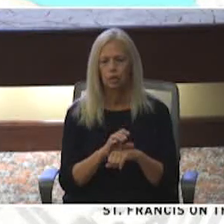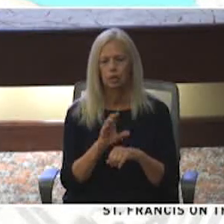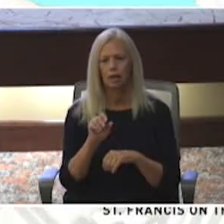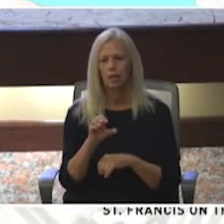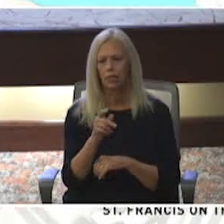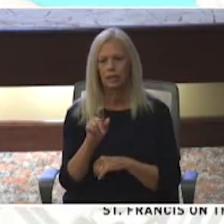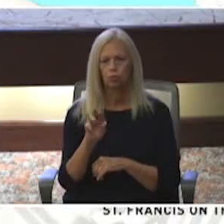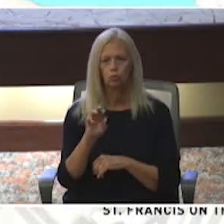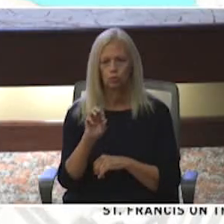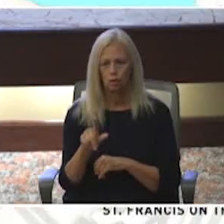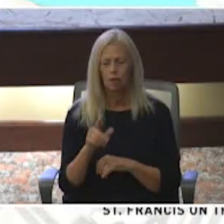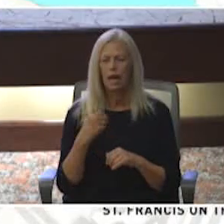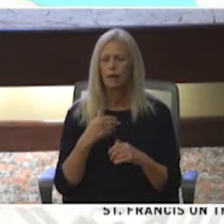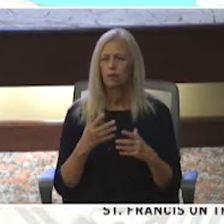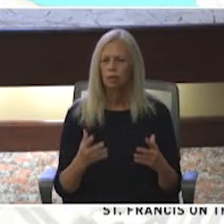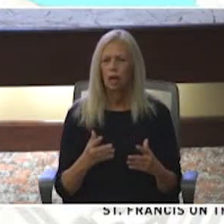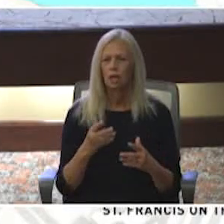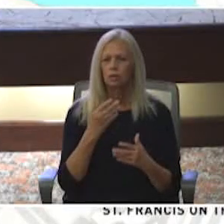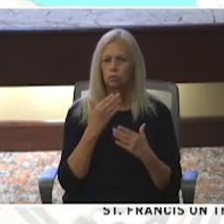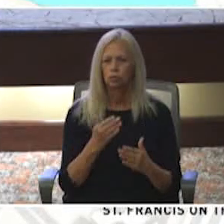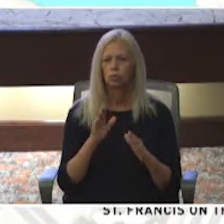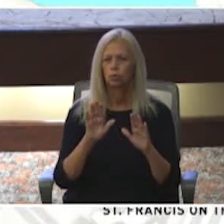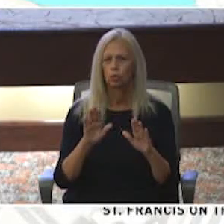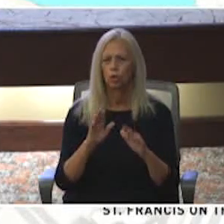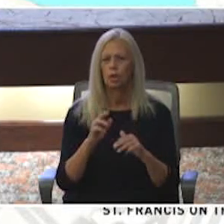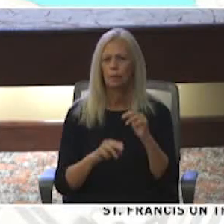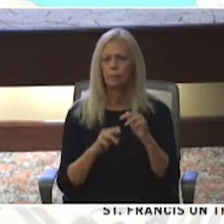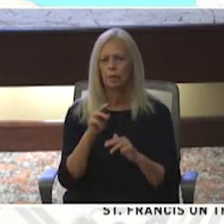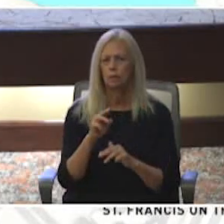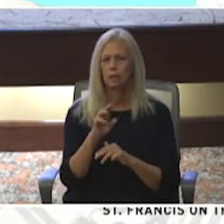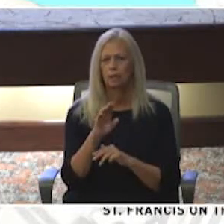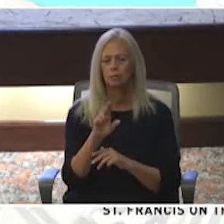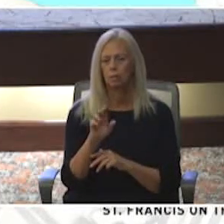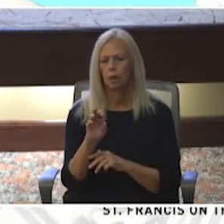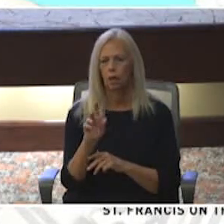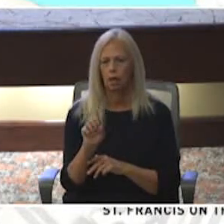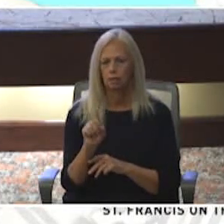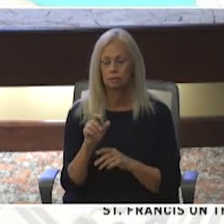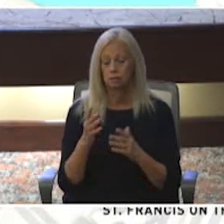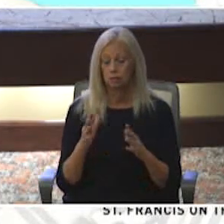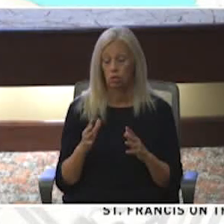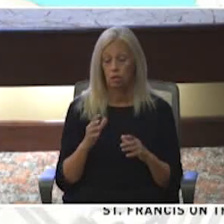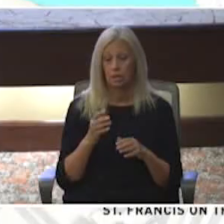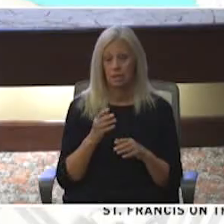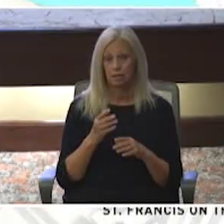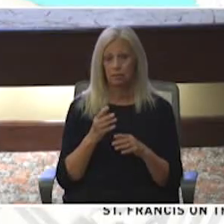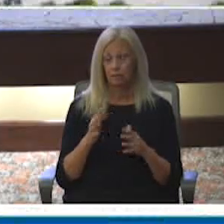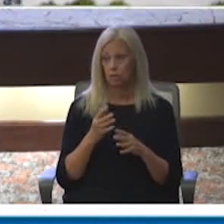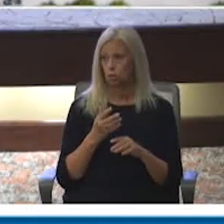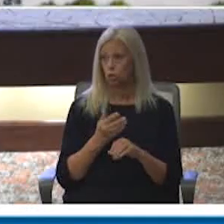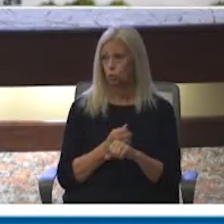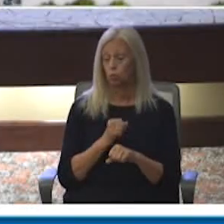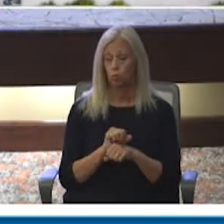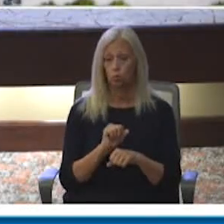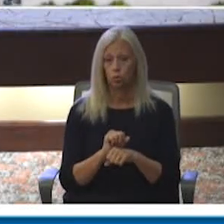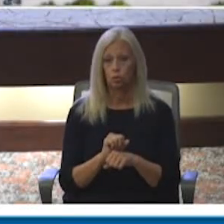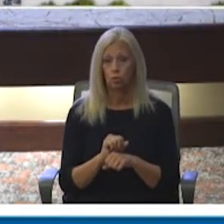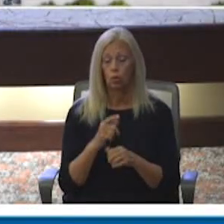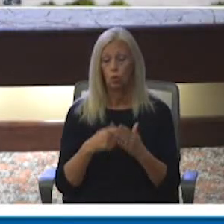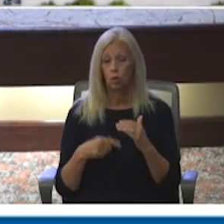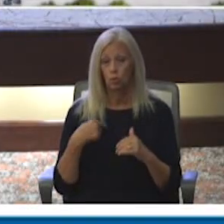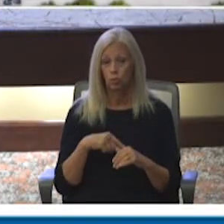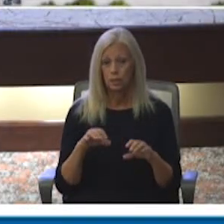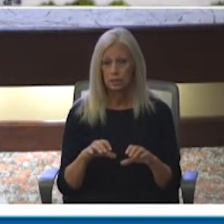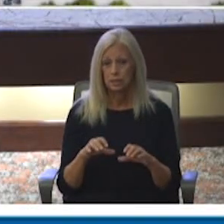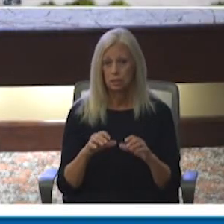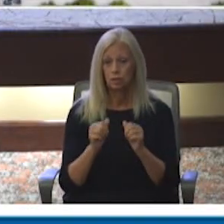of great building blocks for the form-based code with the work that was already done in this strategic plan. Now, what we did from the